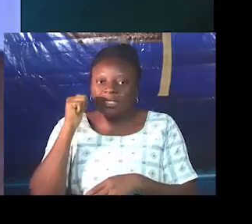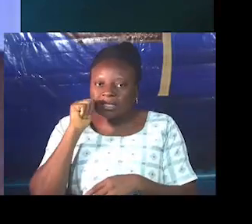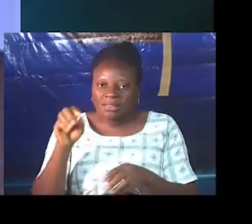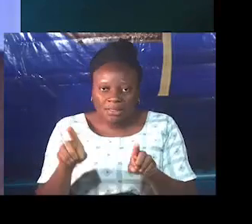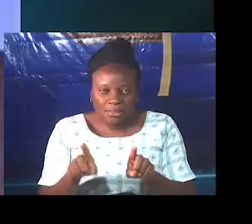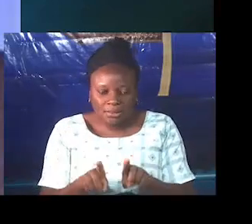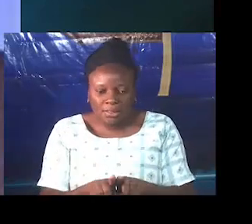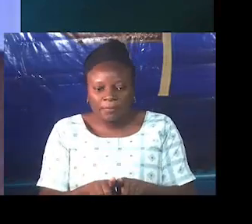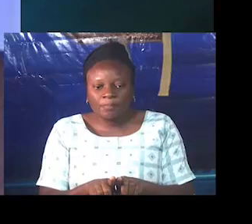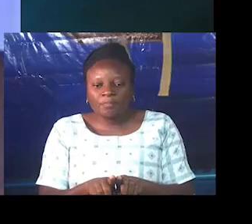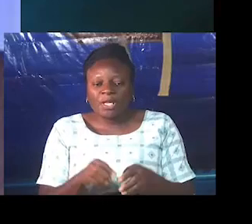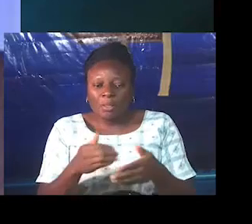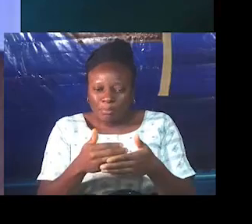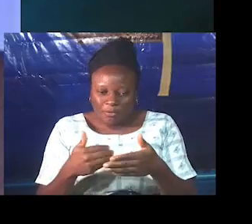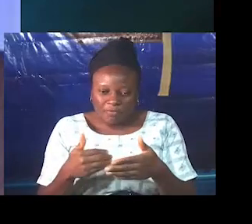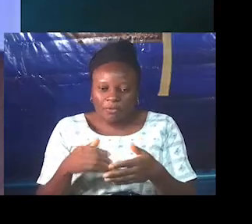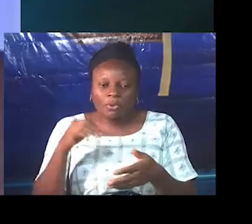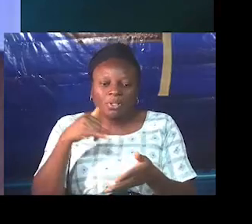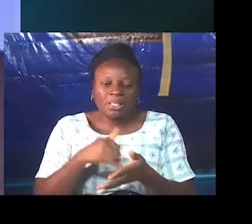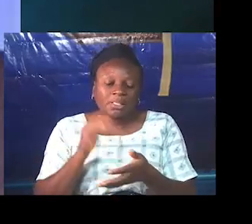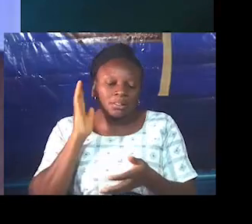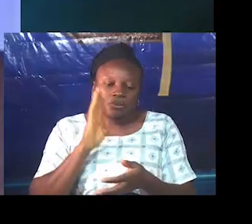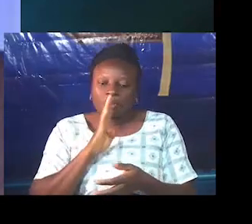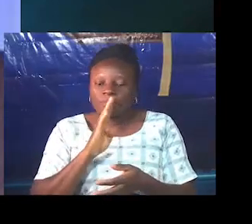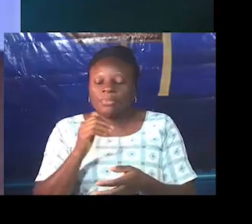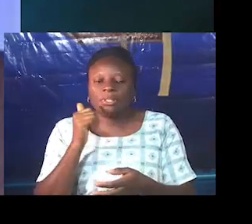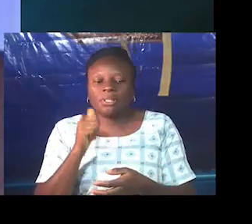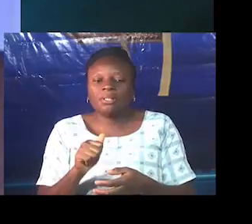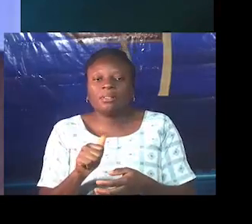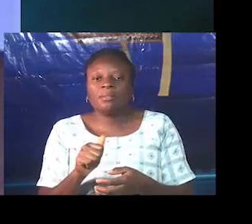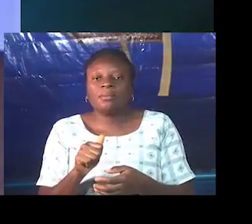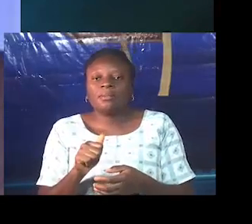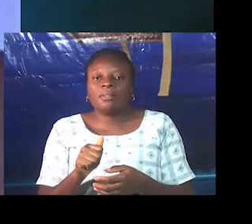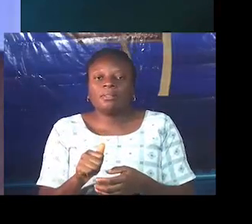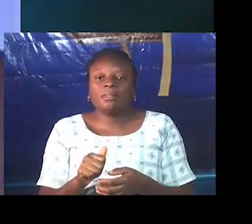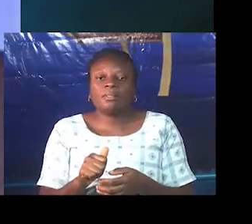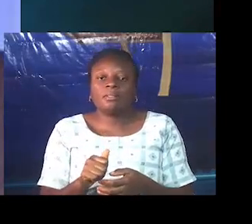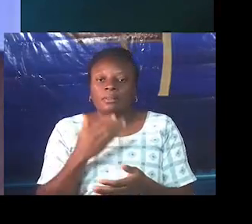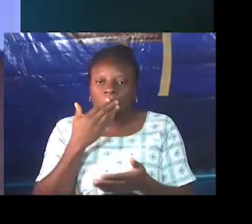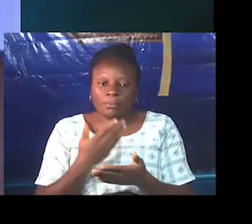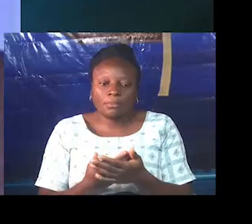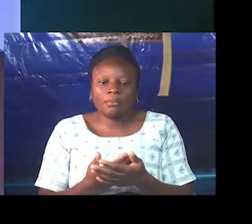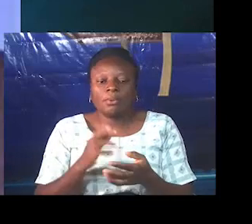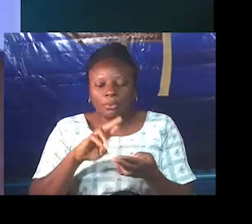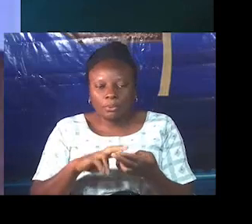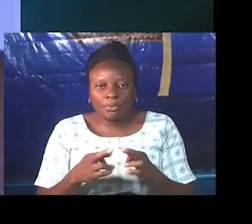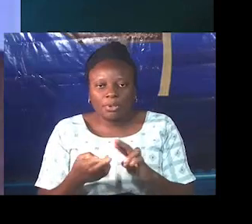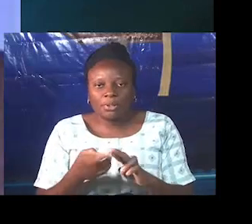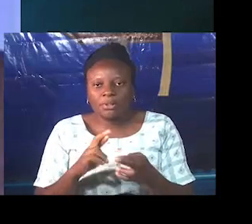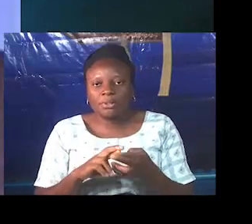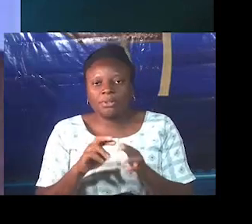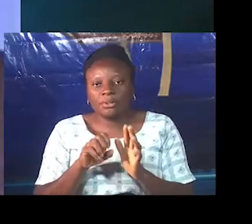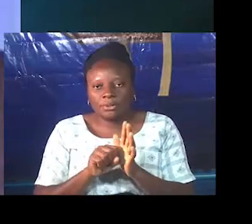that from that, it means that anyone that God has not worked upon and introduced to